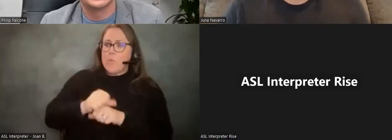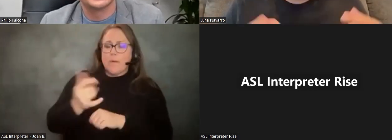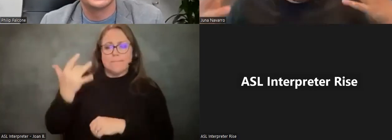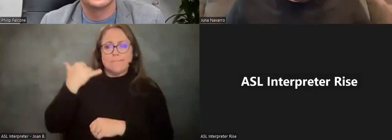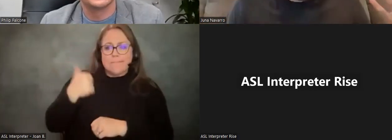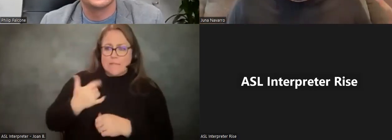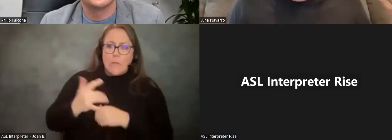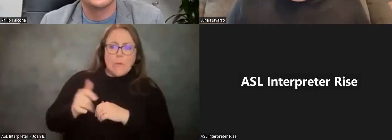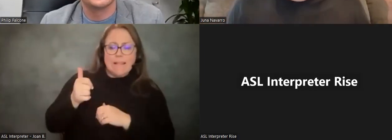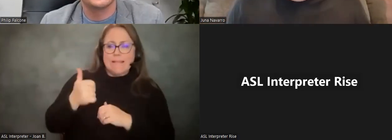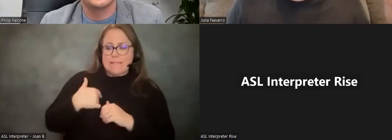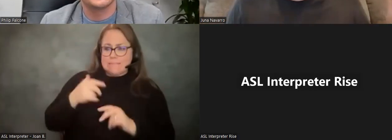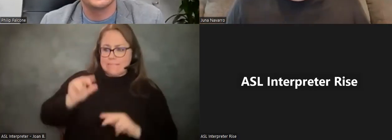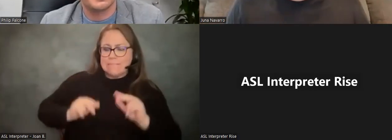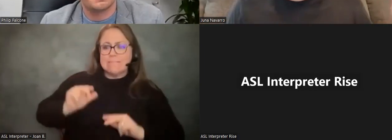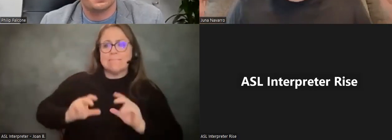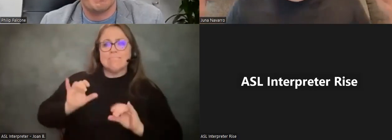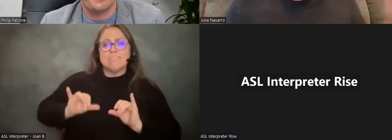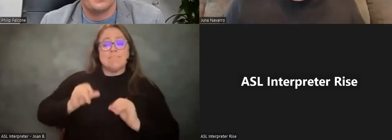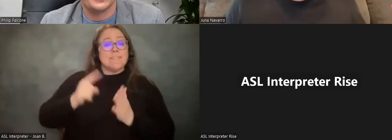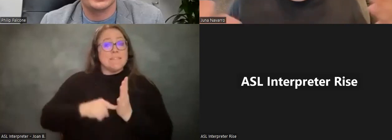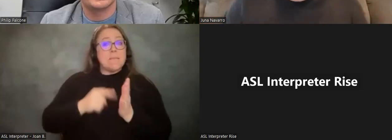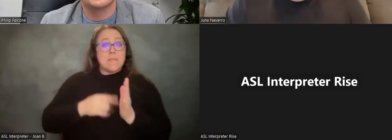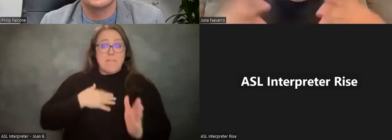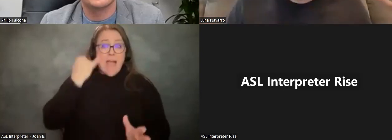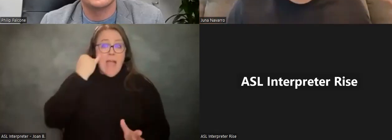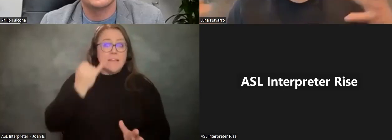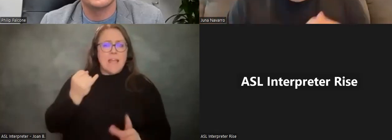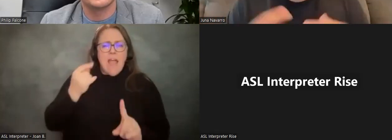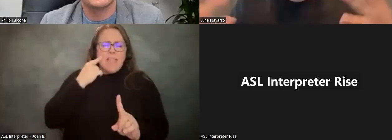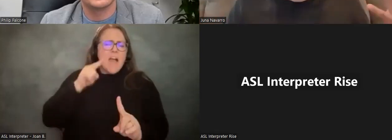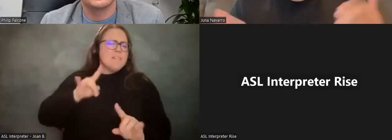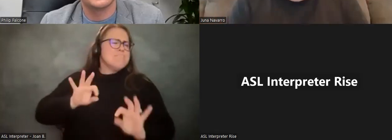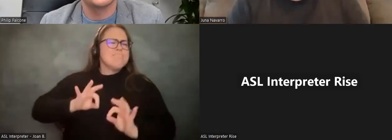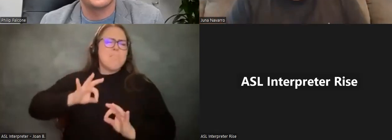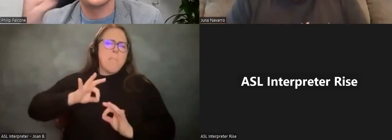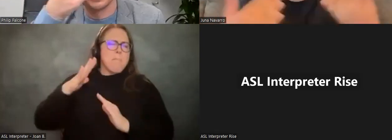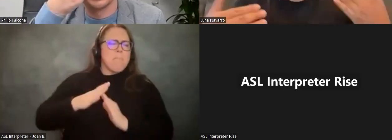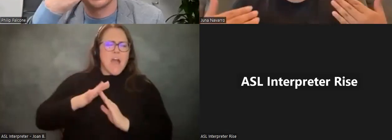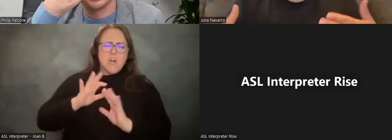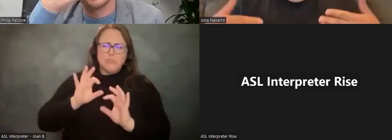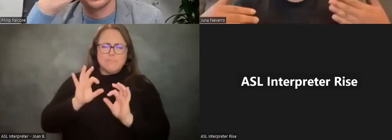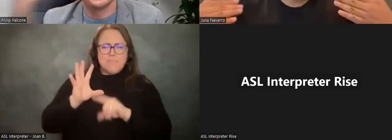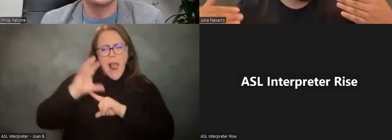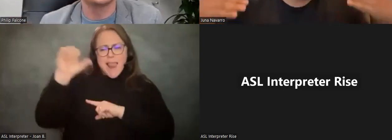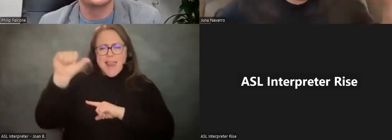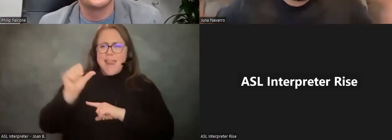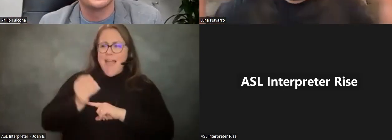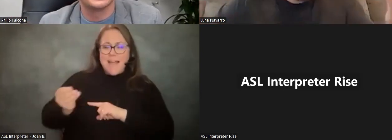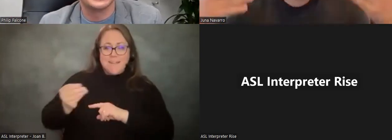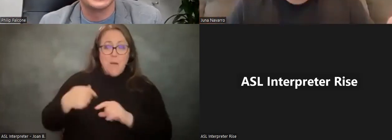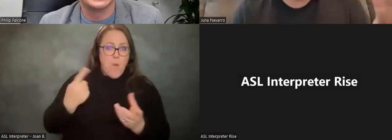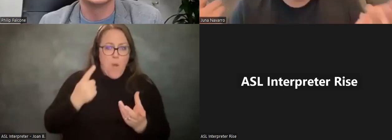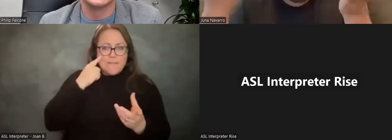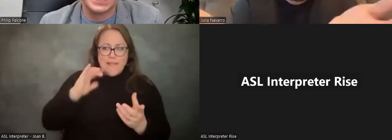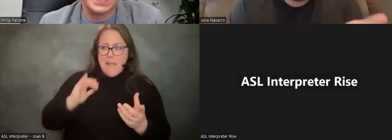just know as an artist, like there was some times where I submitted an idea that I thought was the best idea ever. Sometimes as artists, we always put our